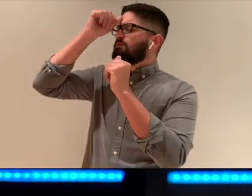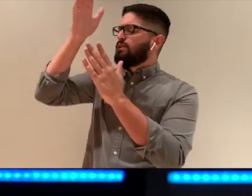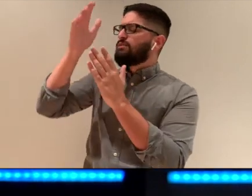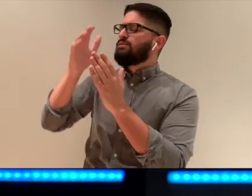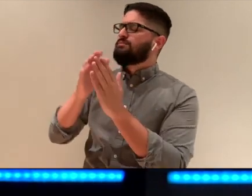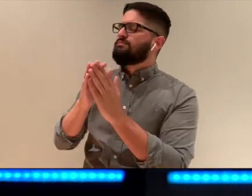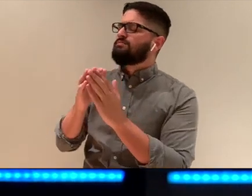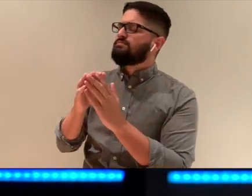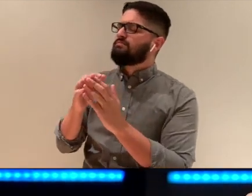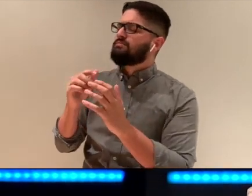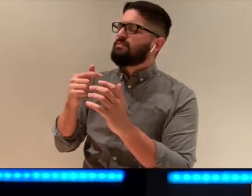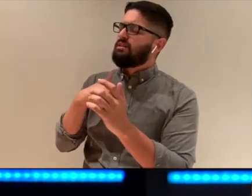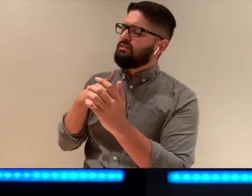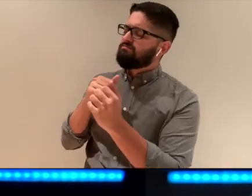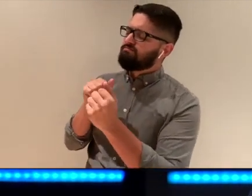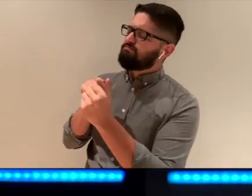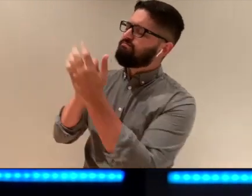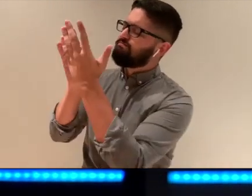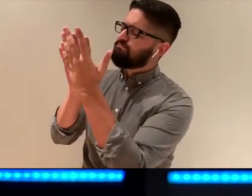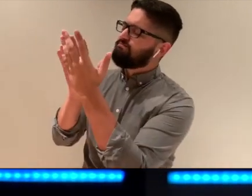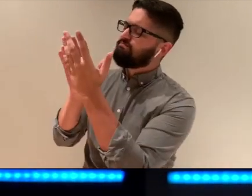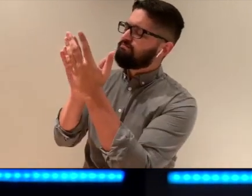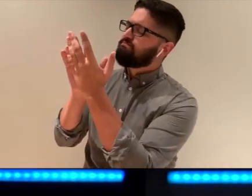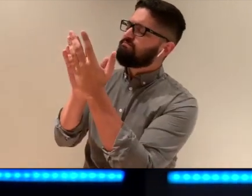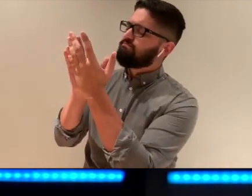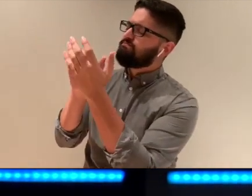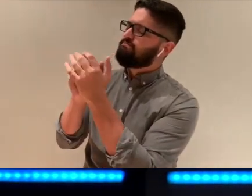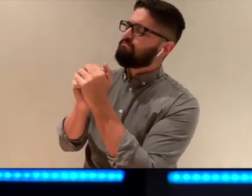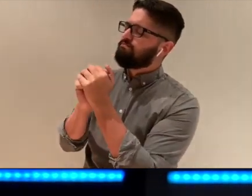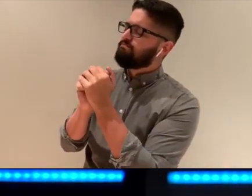Father, I come before you.